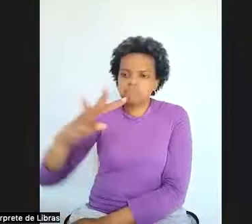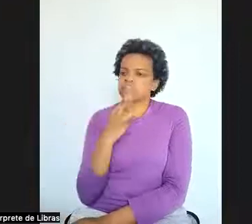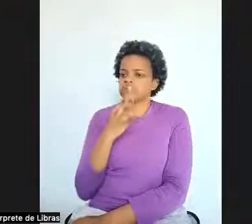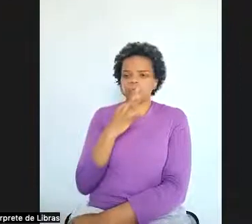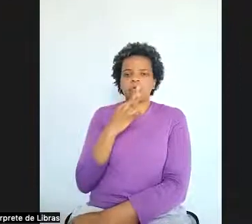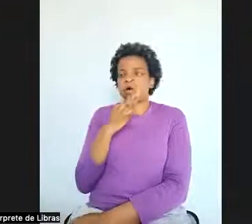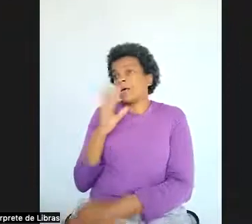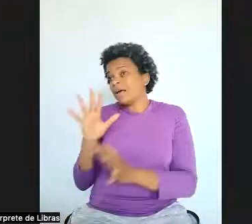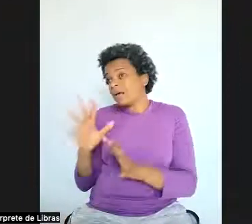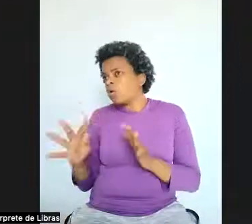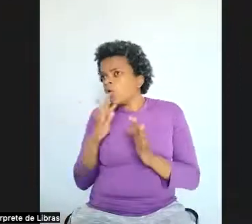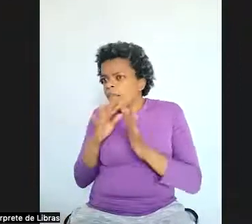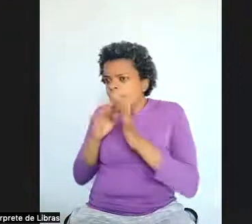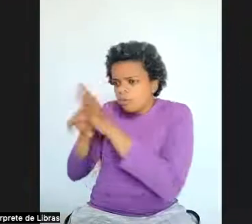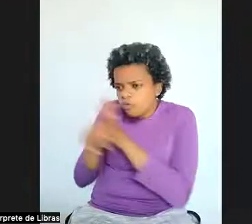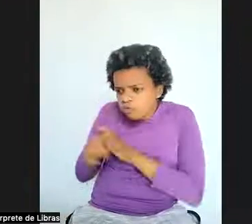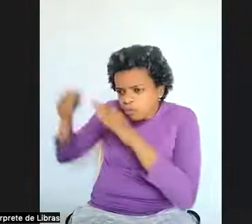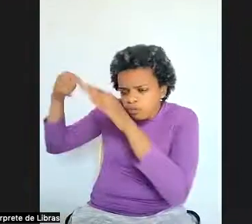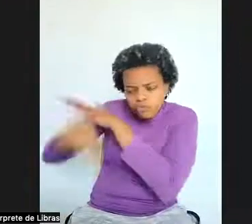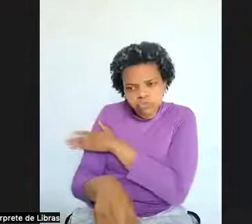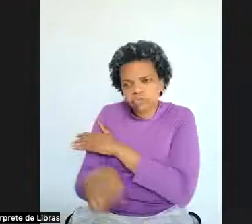environment until recently.